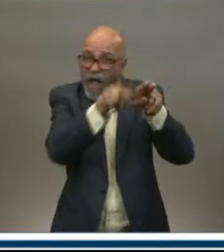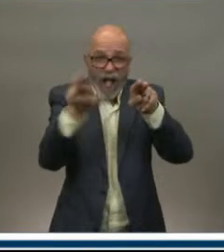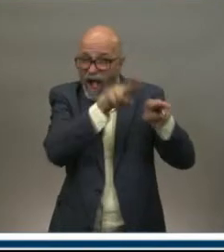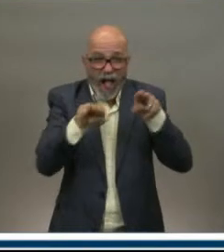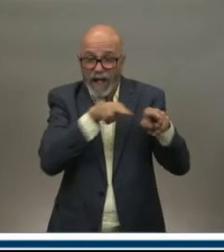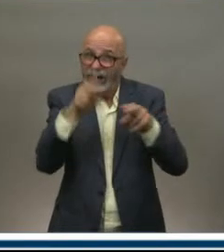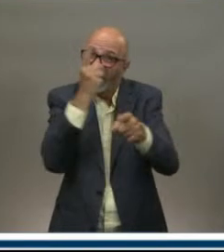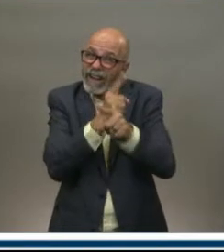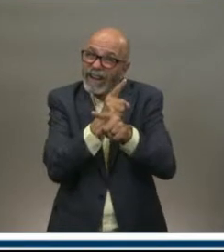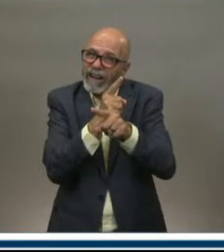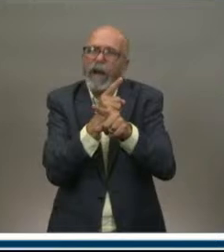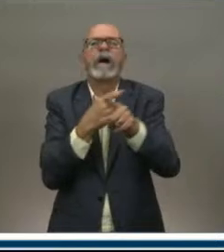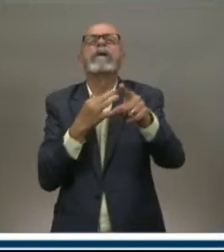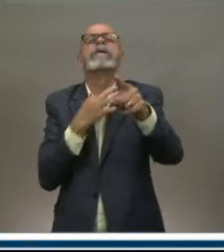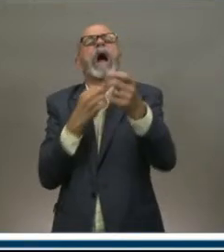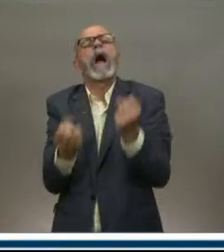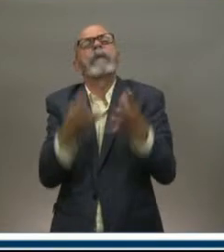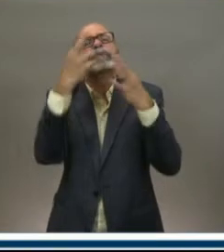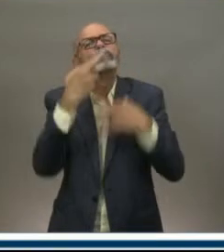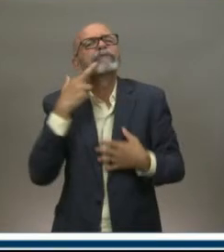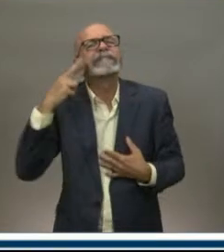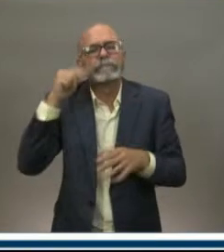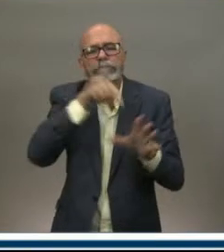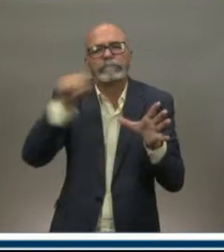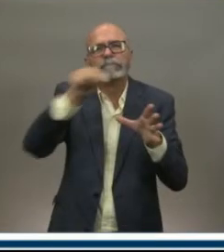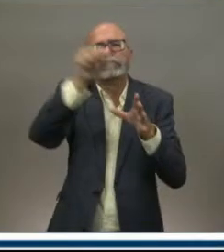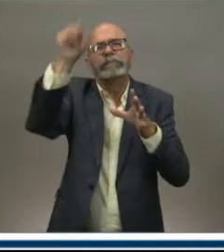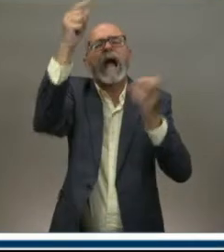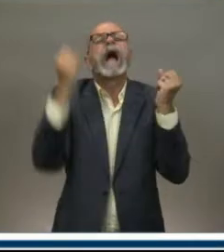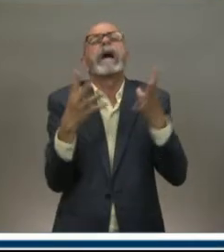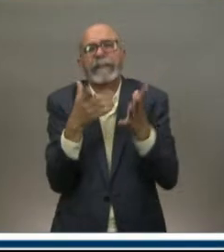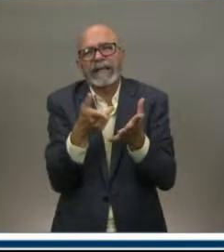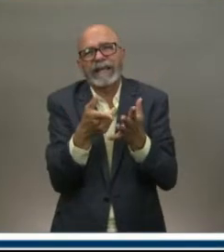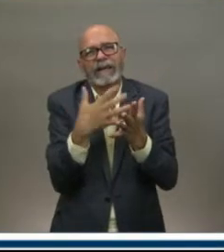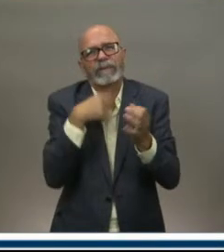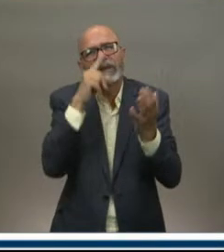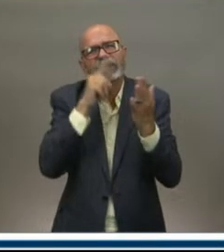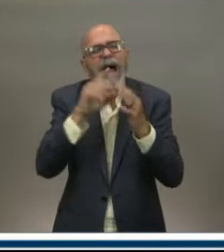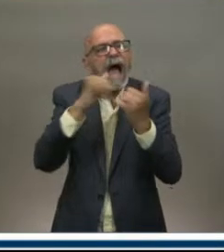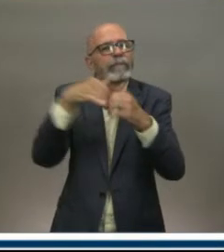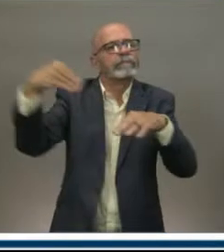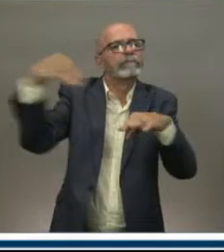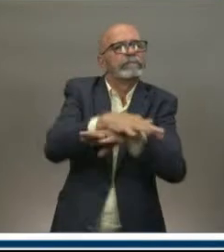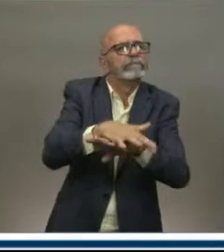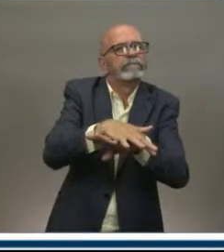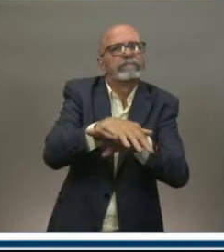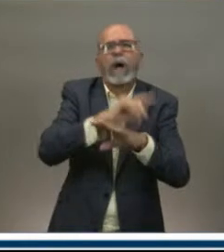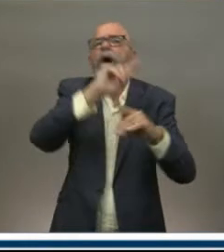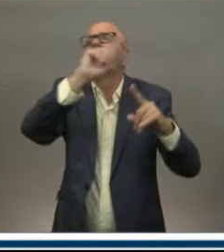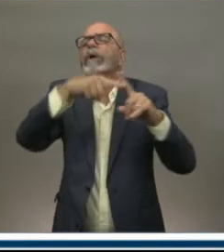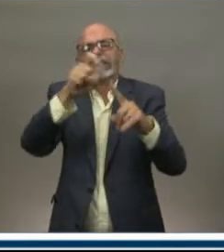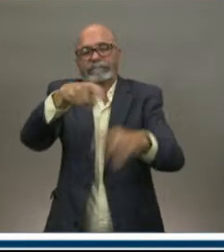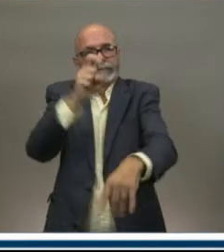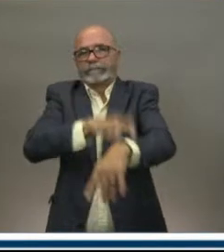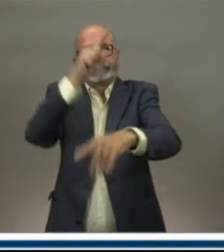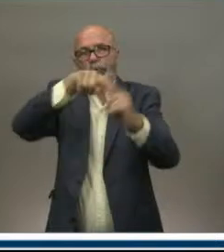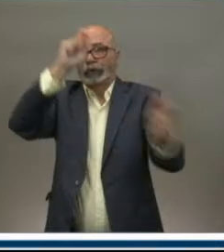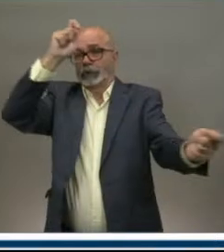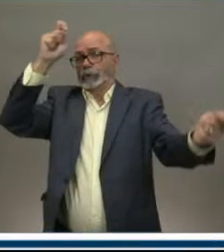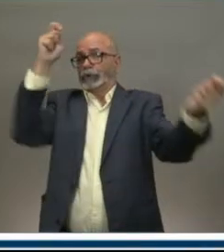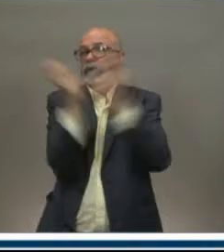homes, how many residents, and how soon does that affect, and how soon do you think that can be done? So that's something we're going to be moving